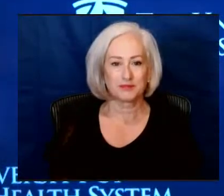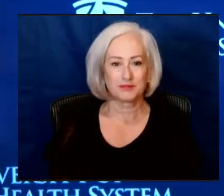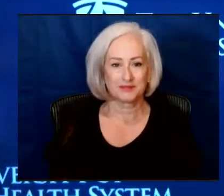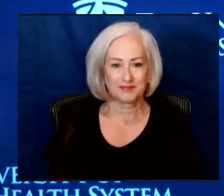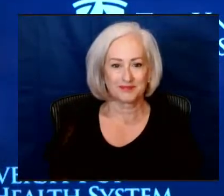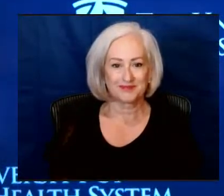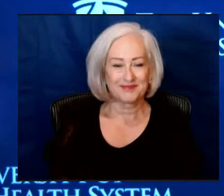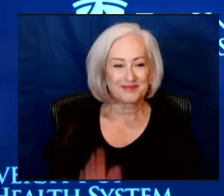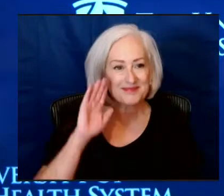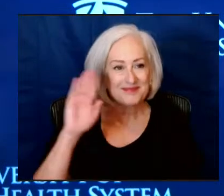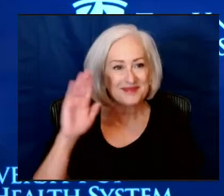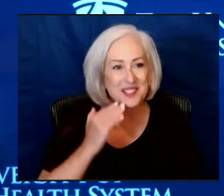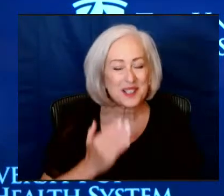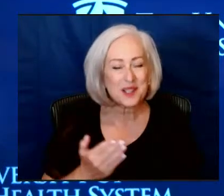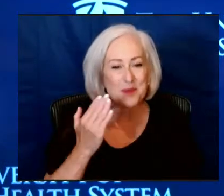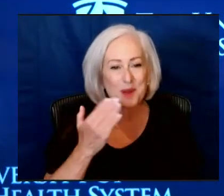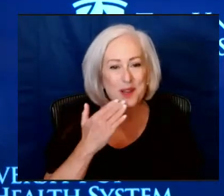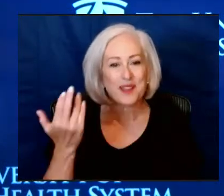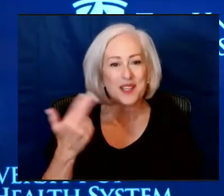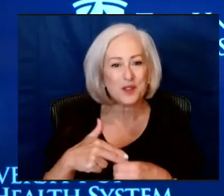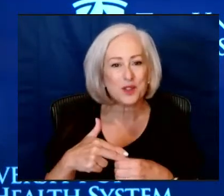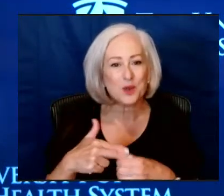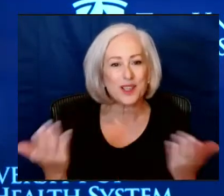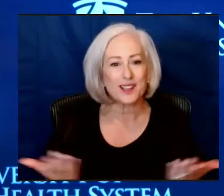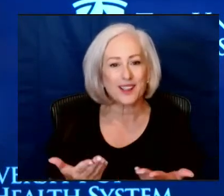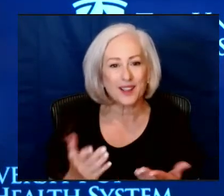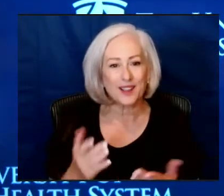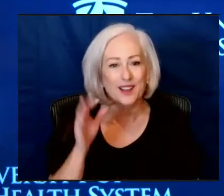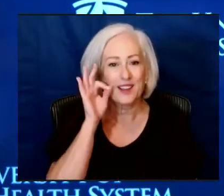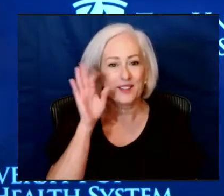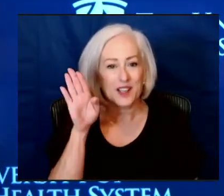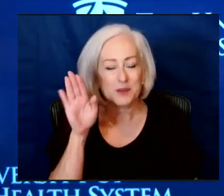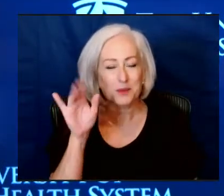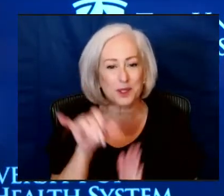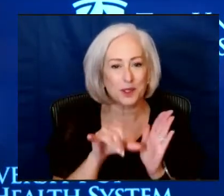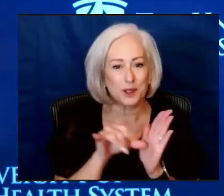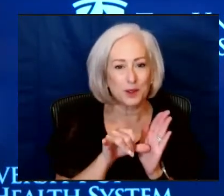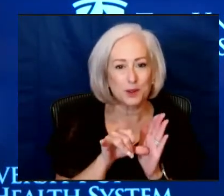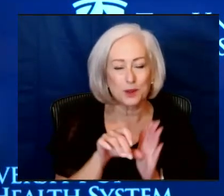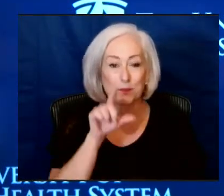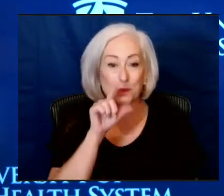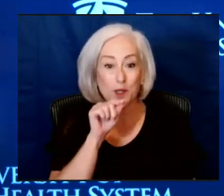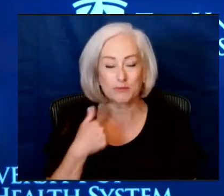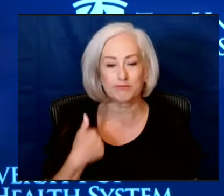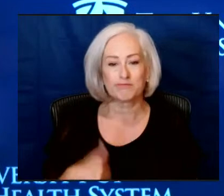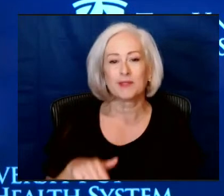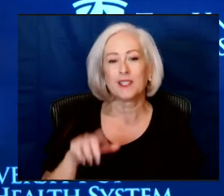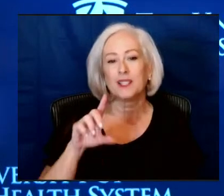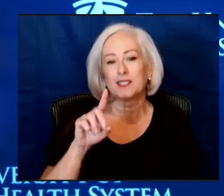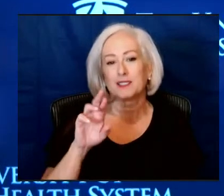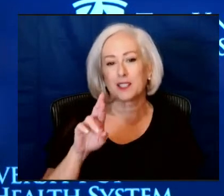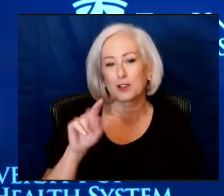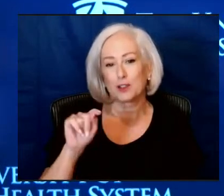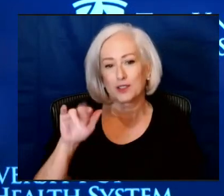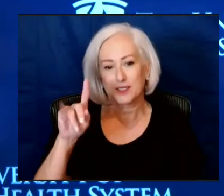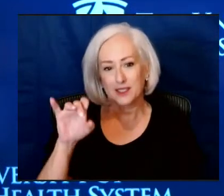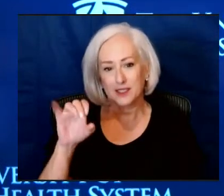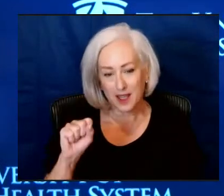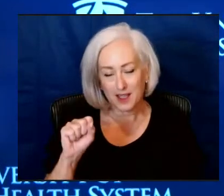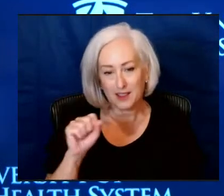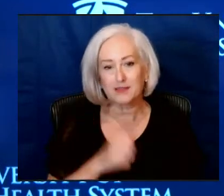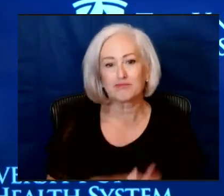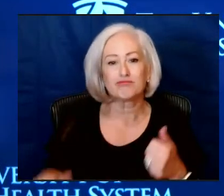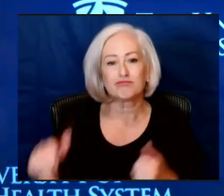Hey, good morning, and thank you for joining us here on Facebook, YouTube, and Twitter. I'm Dr. Stephen Stites, Chief Medical Officer here at the University of Kansas Health